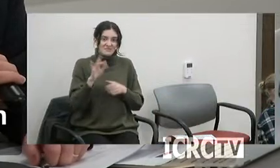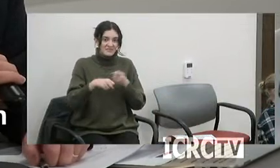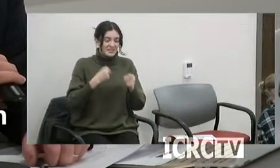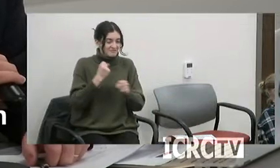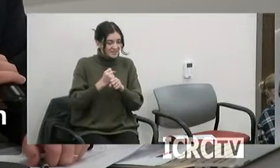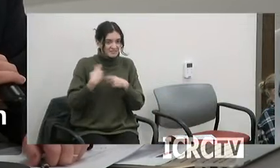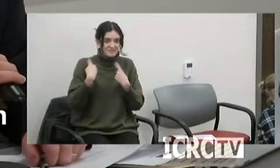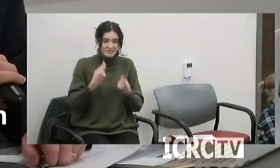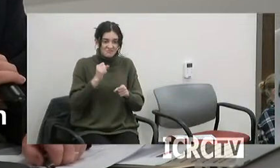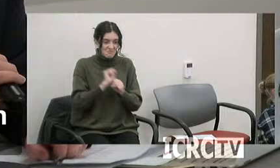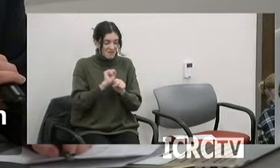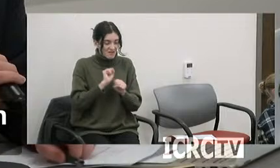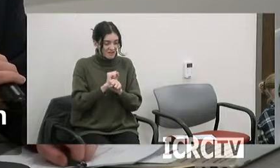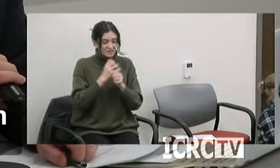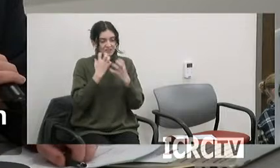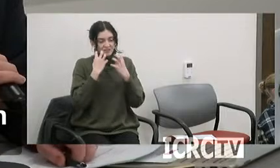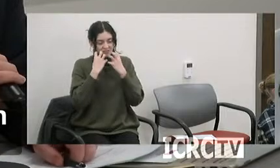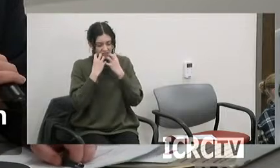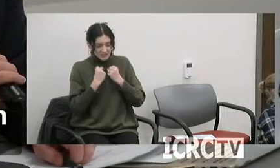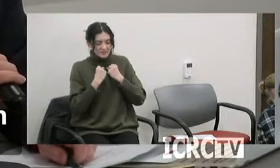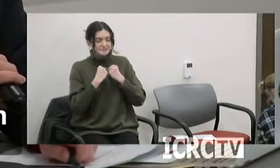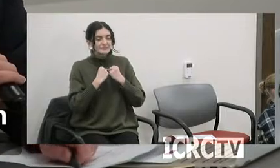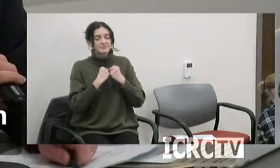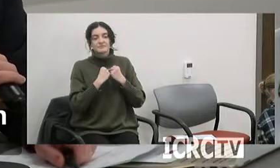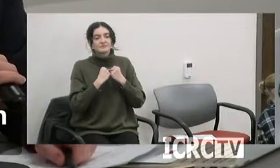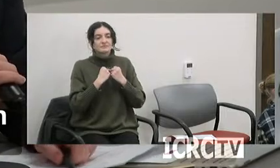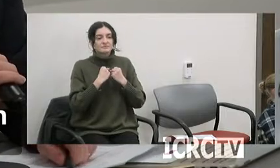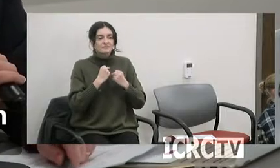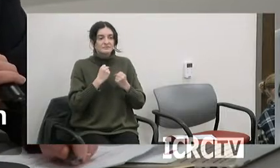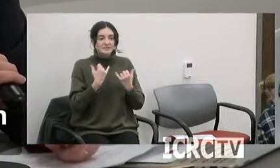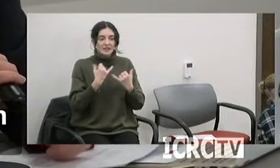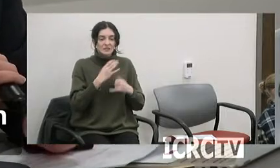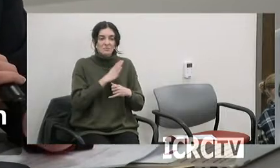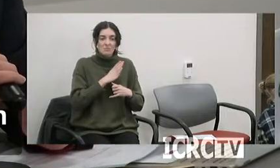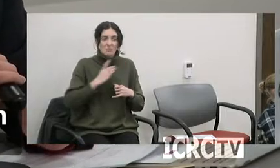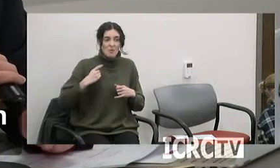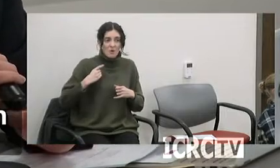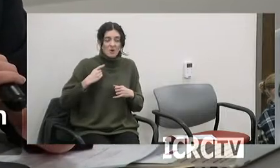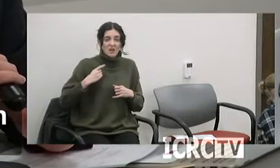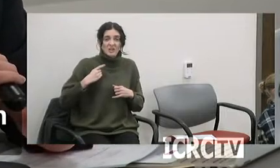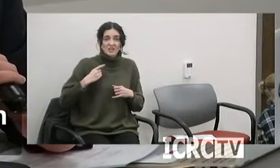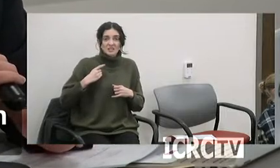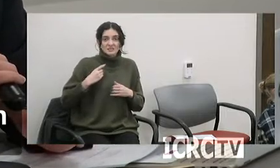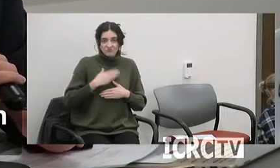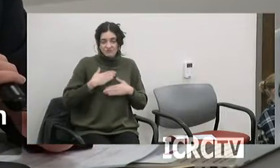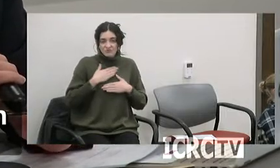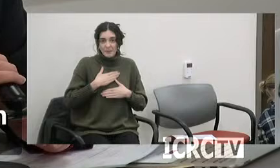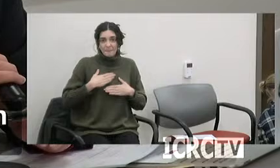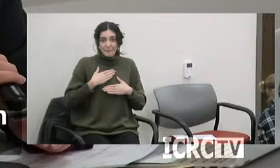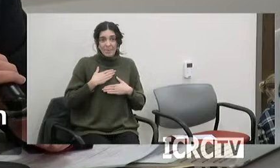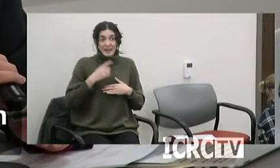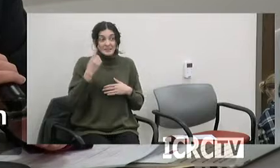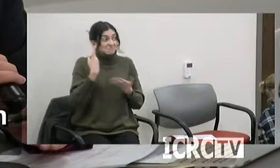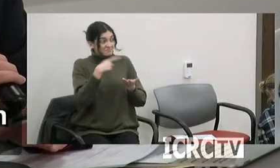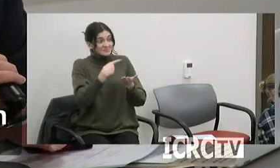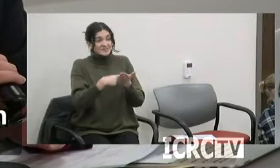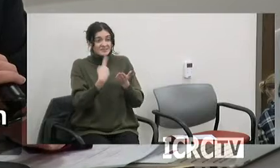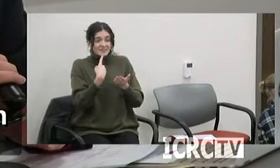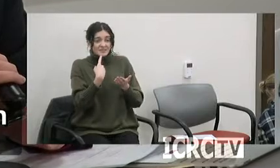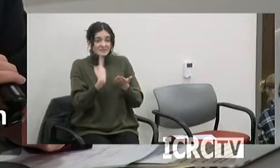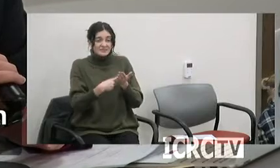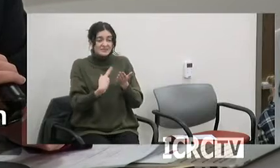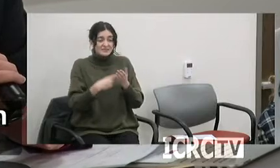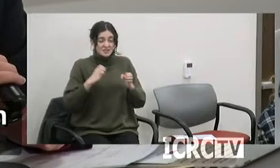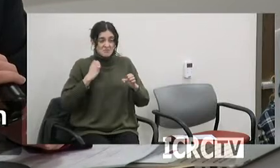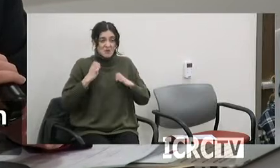years. I enjoy being on the board. As far as emotions, I think I'm a little bit more emotional